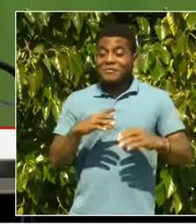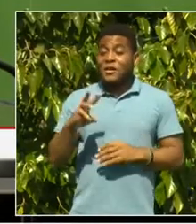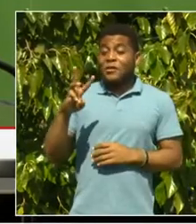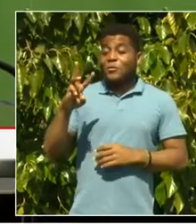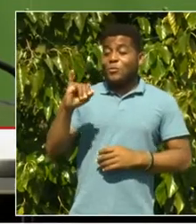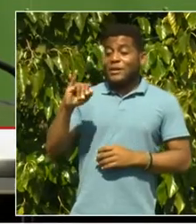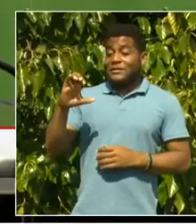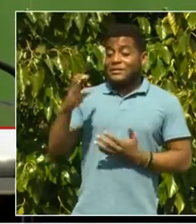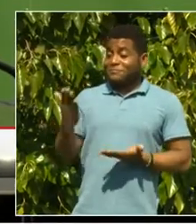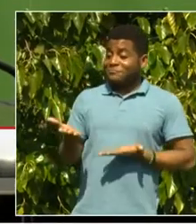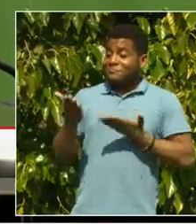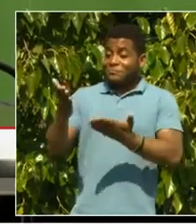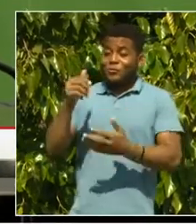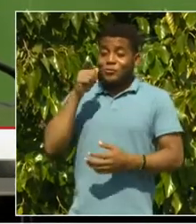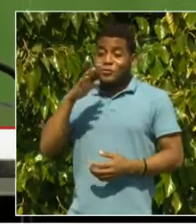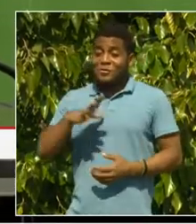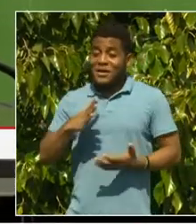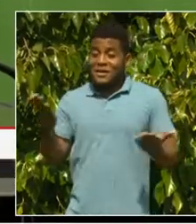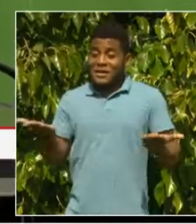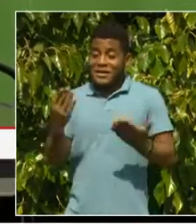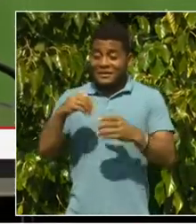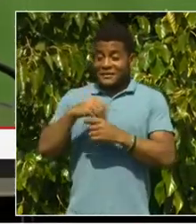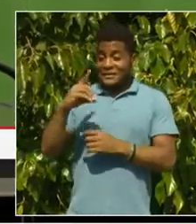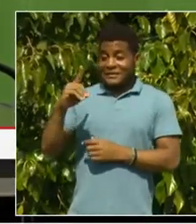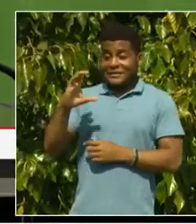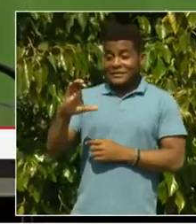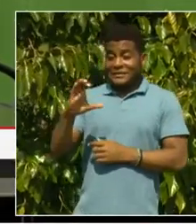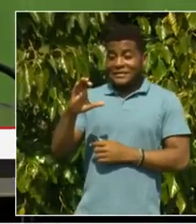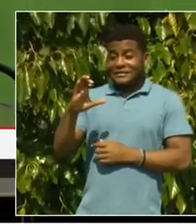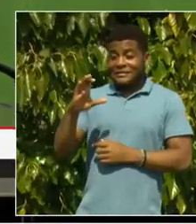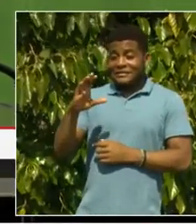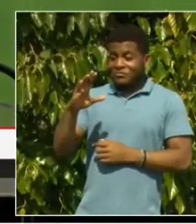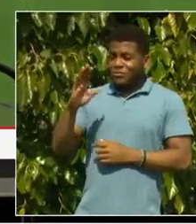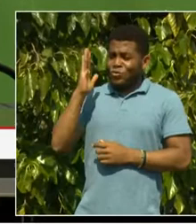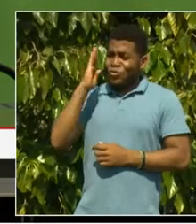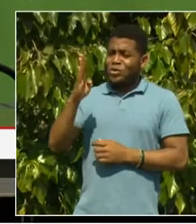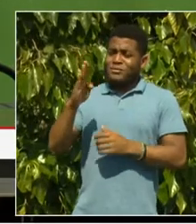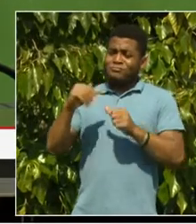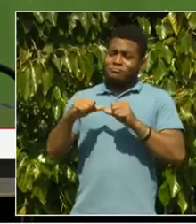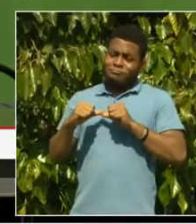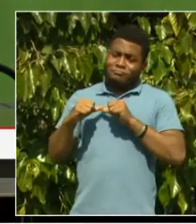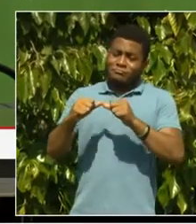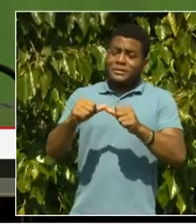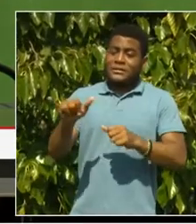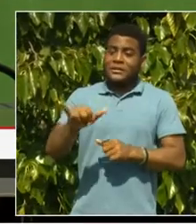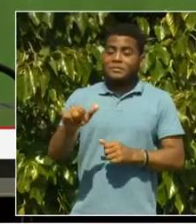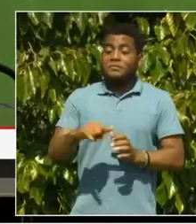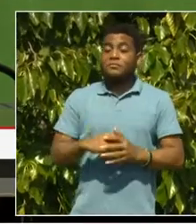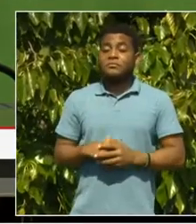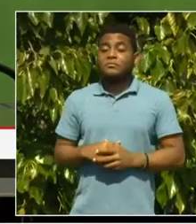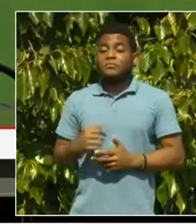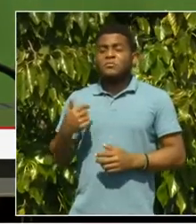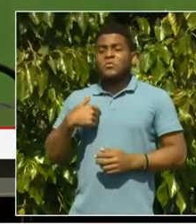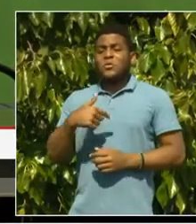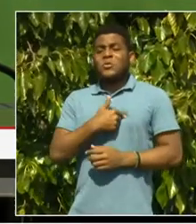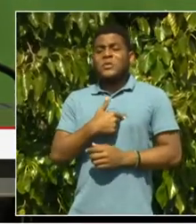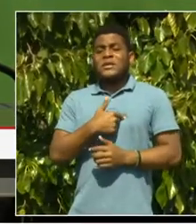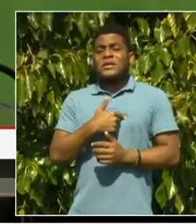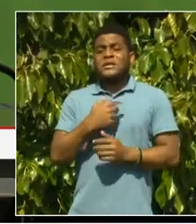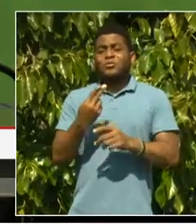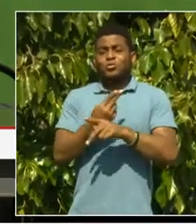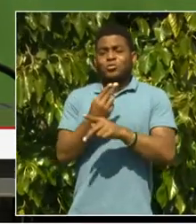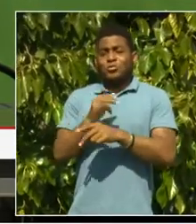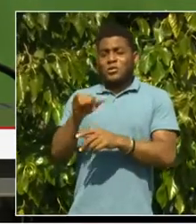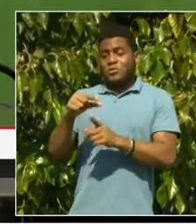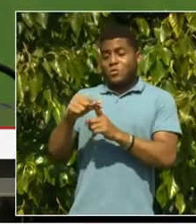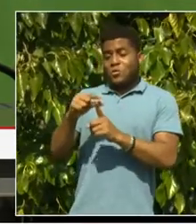and continues to do so. We use the word pivot a lot over the past 20 months, along with the word unprecedented.